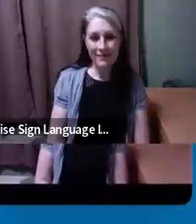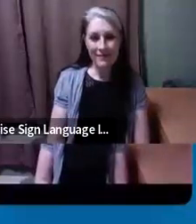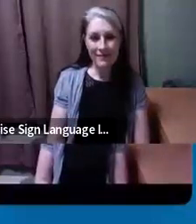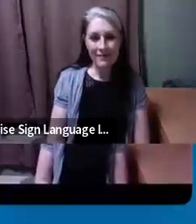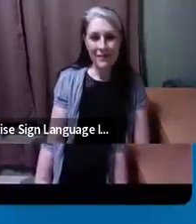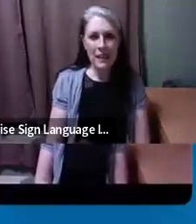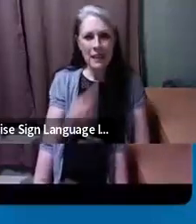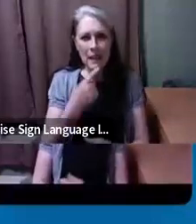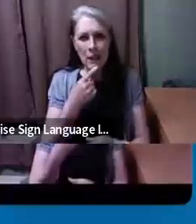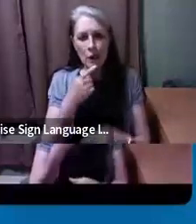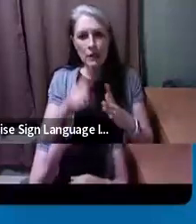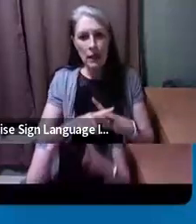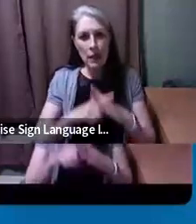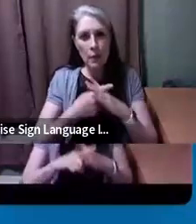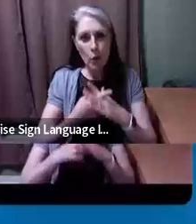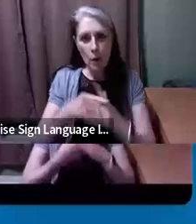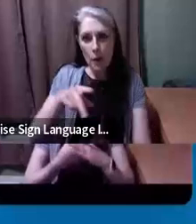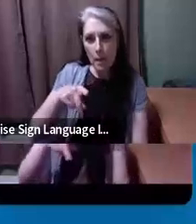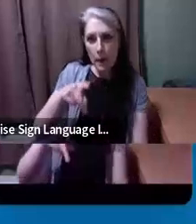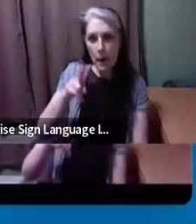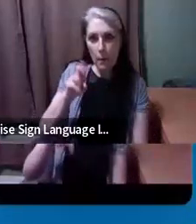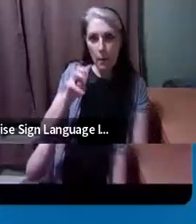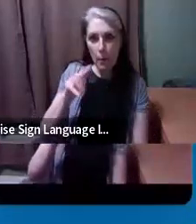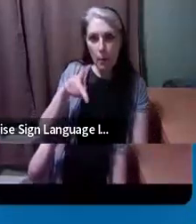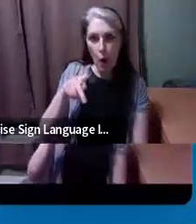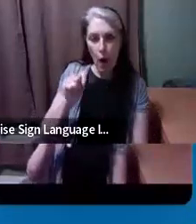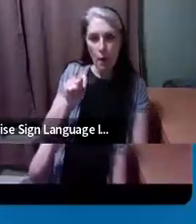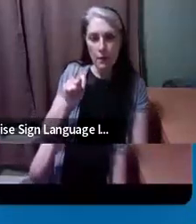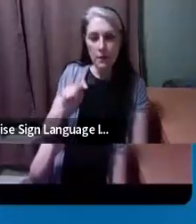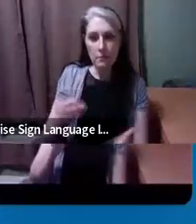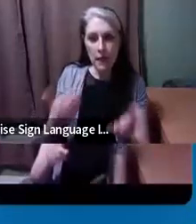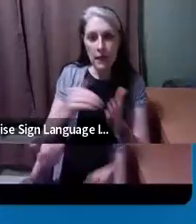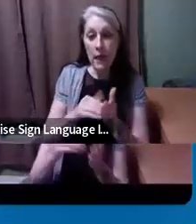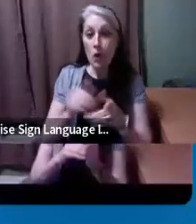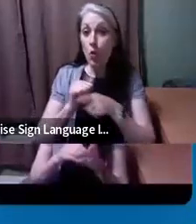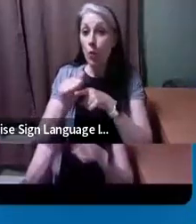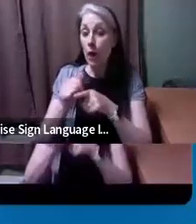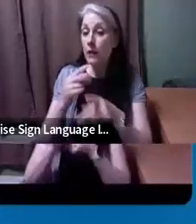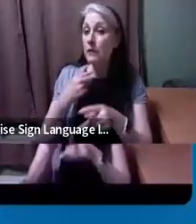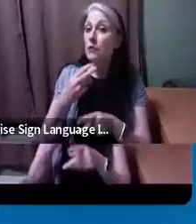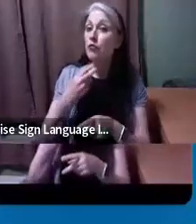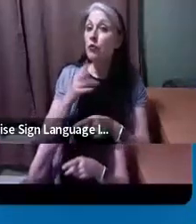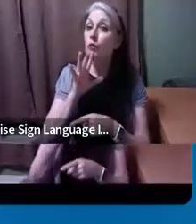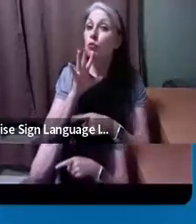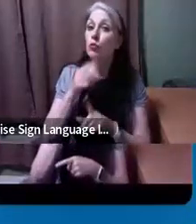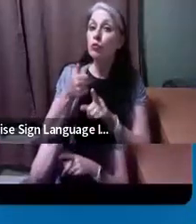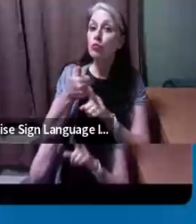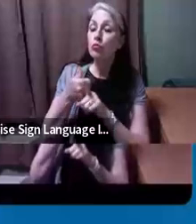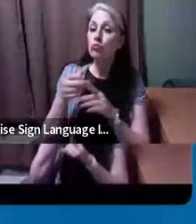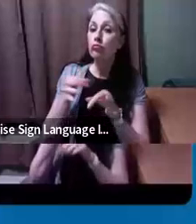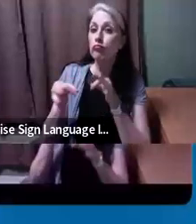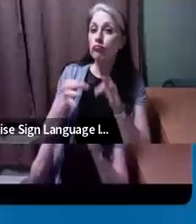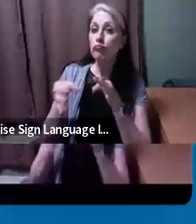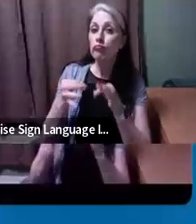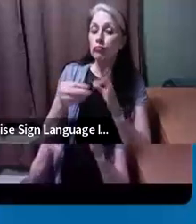Can you say the prompt again? We're practicing doing a verbal description of yourself and